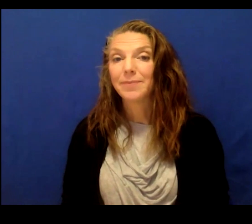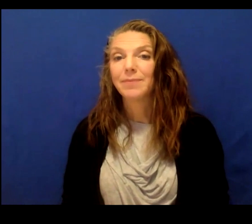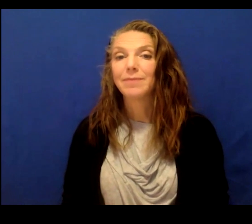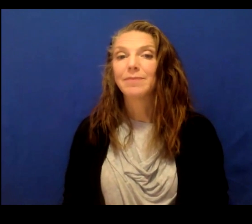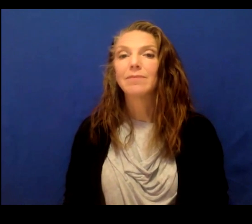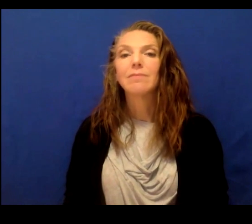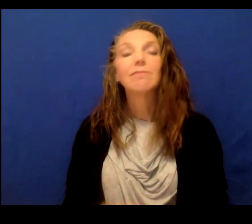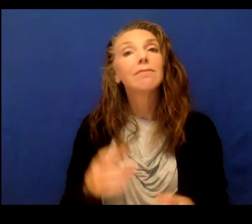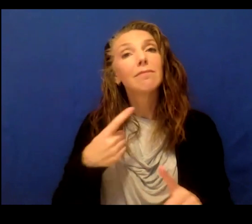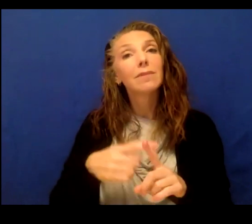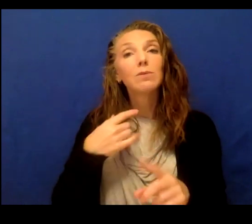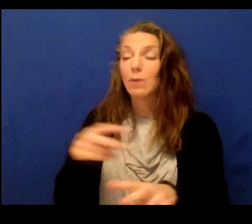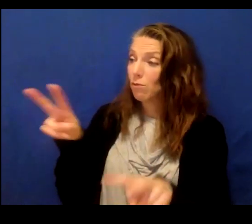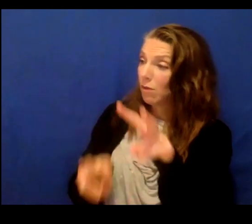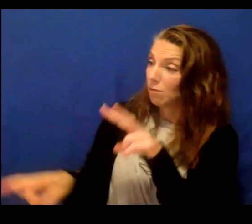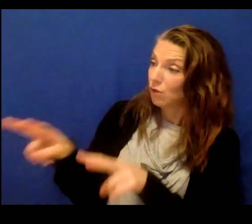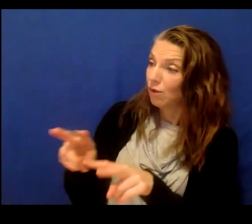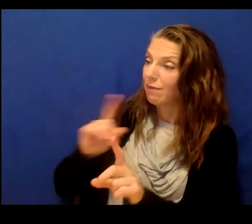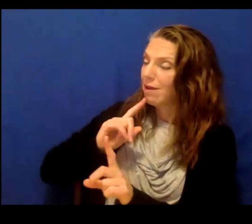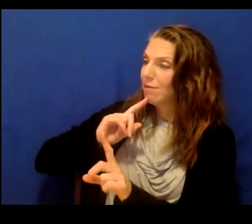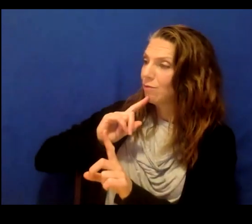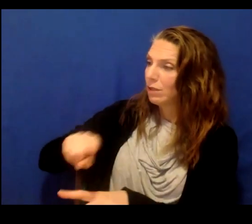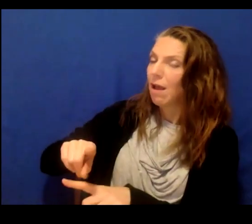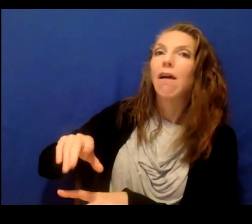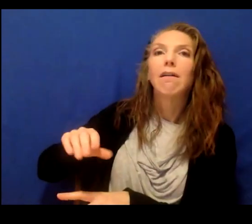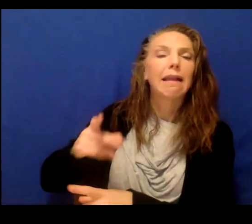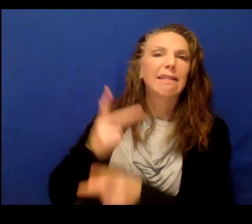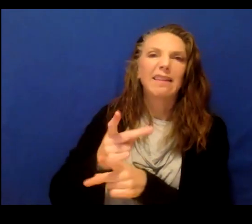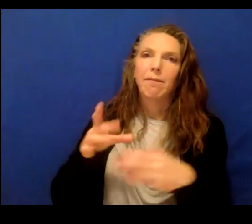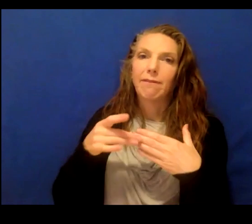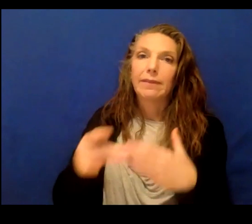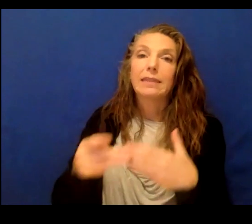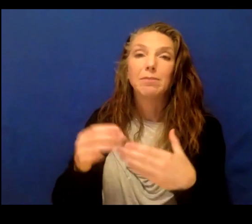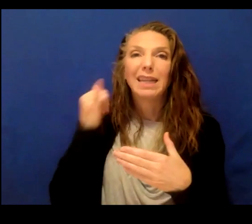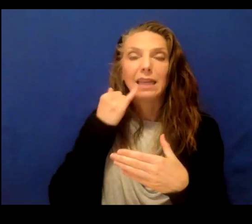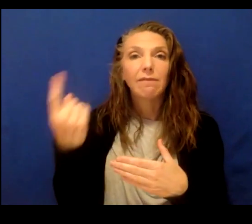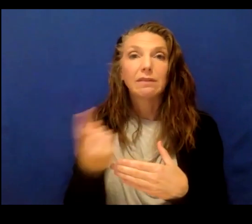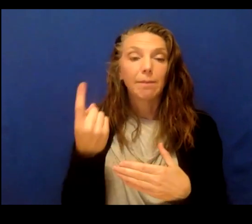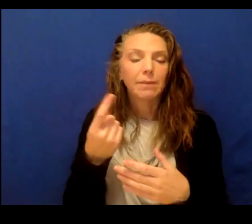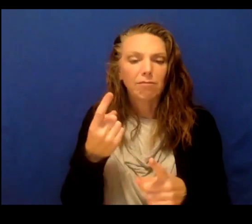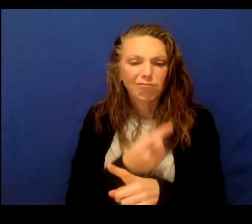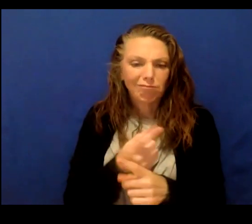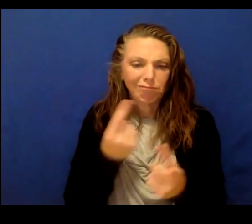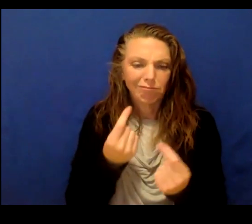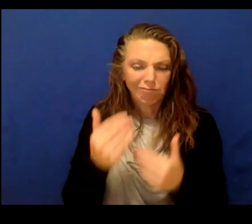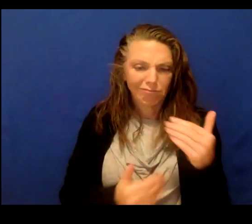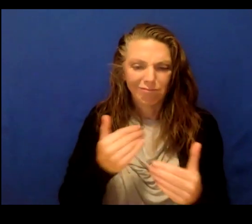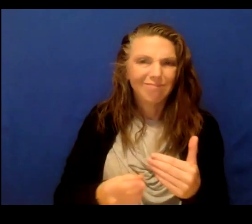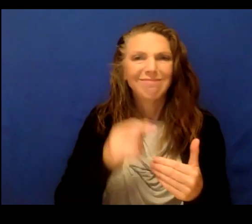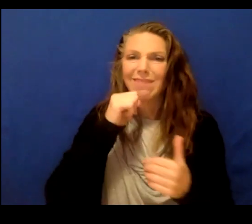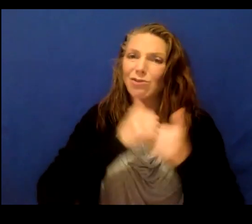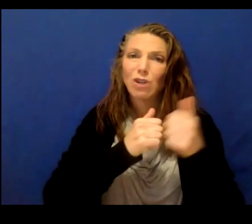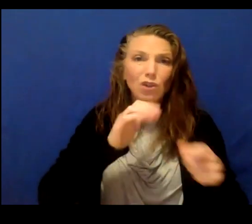to observe children and be responsive and remain flexible. If a routine is maybe not